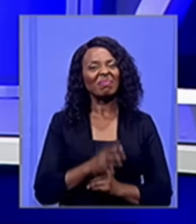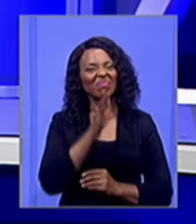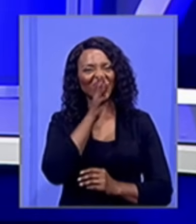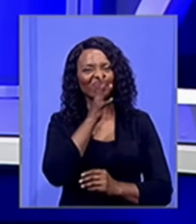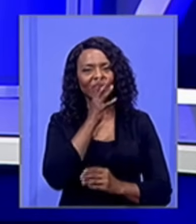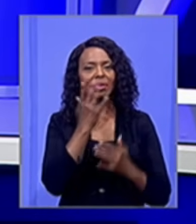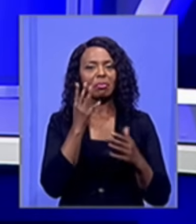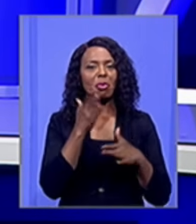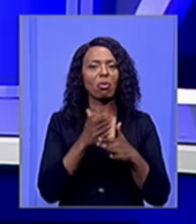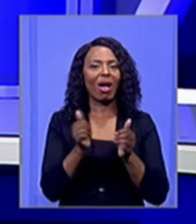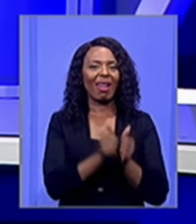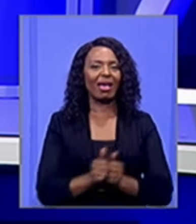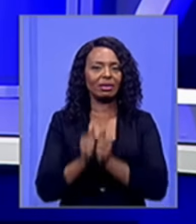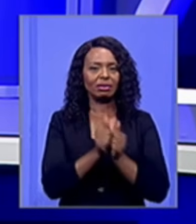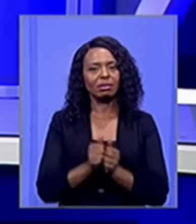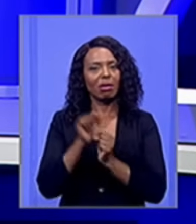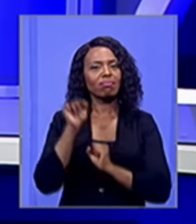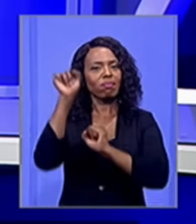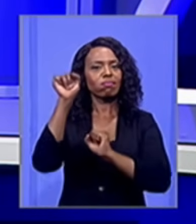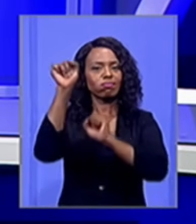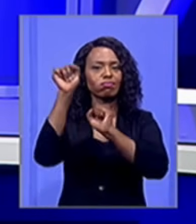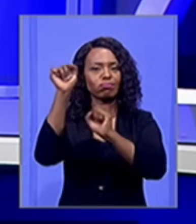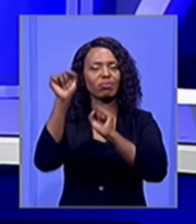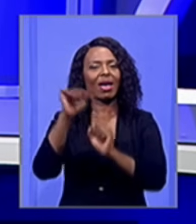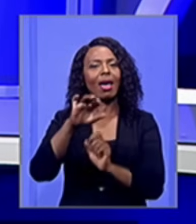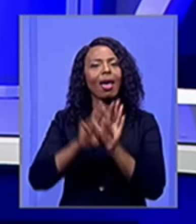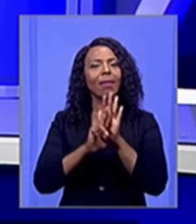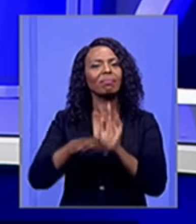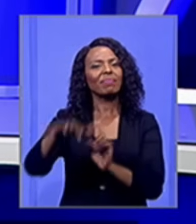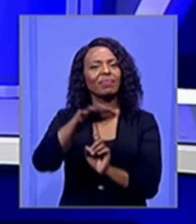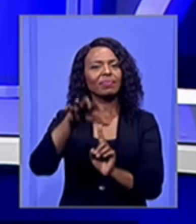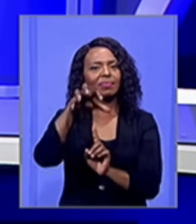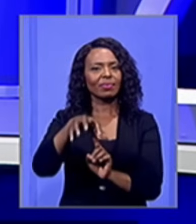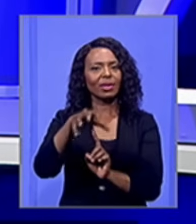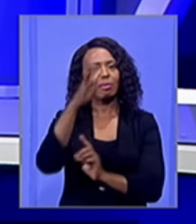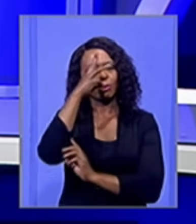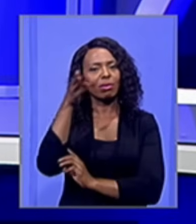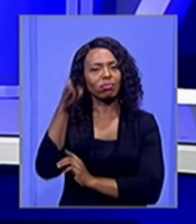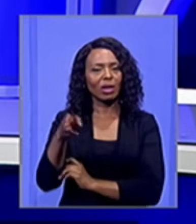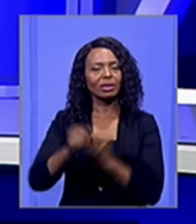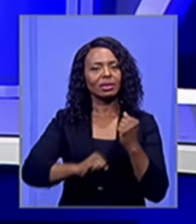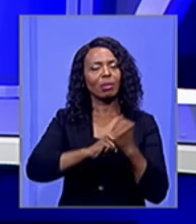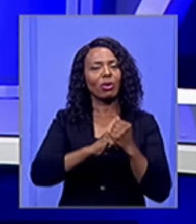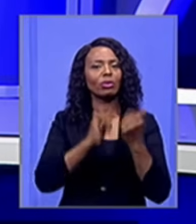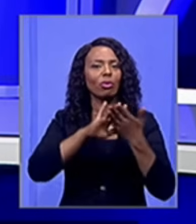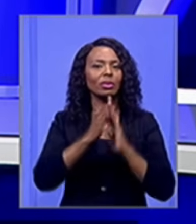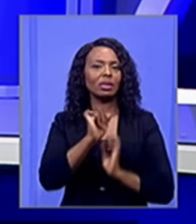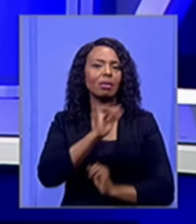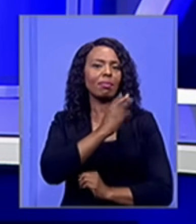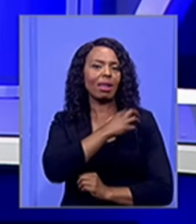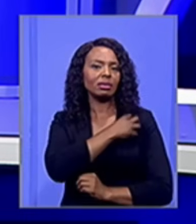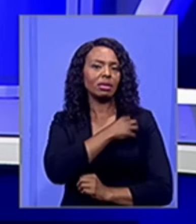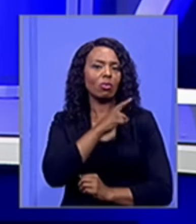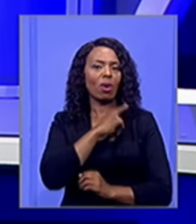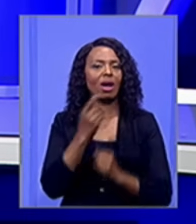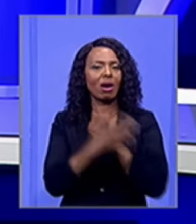mahata mmoho di bile le mohwanto ho ya ntlong ya bonqosa Israel e Pretoria ho ya bontsha tshehetso ho baahi ba Palestina ntweng e ntseng e tswela pele dinaheng